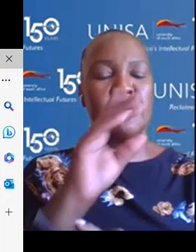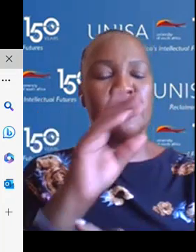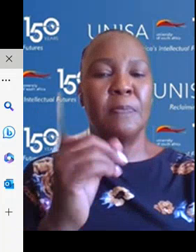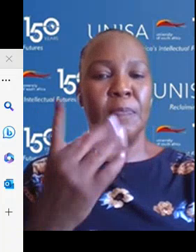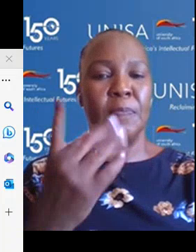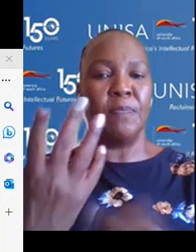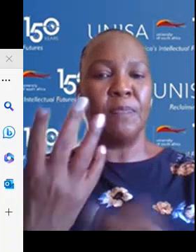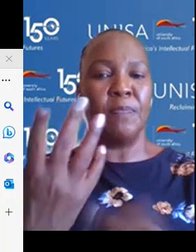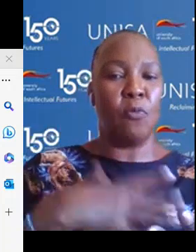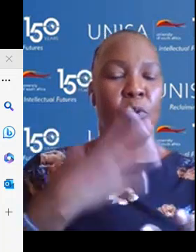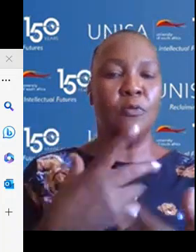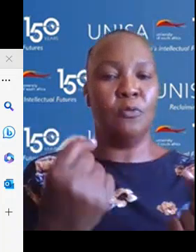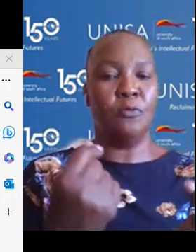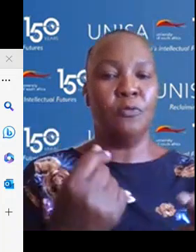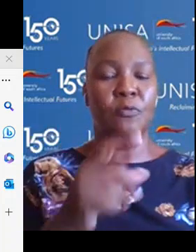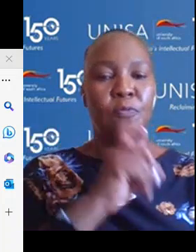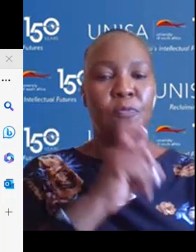want to use it.